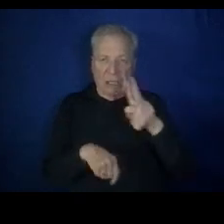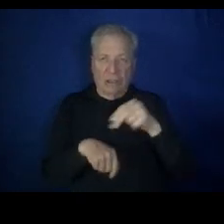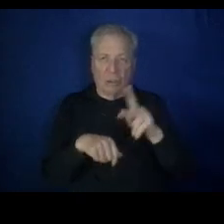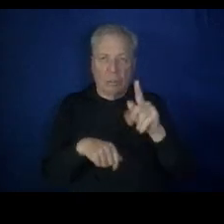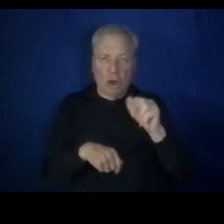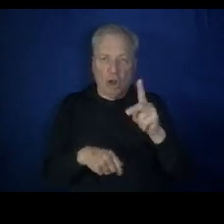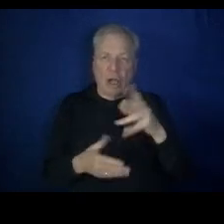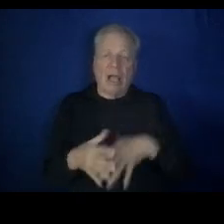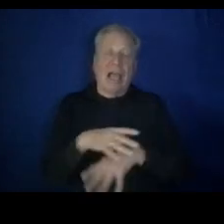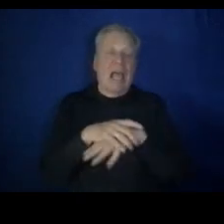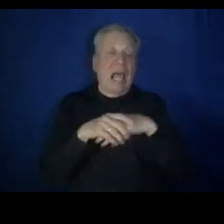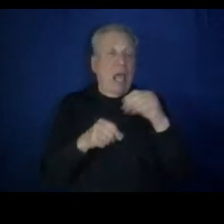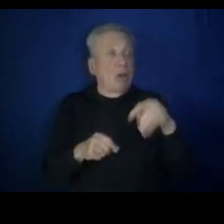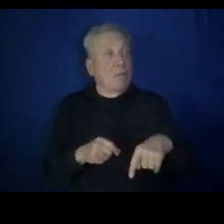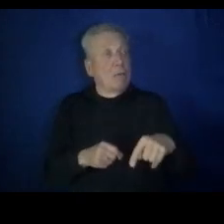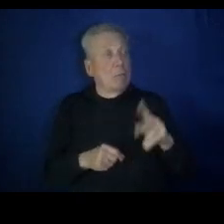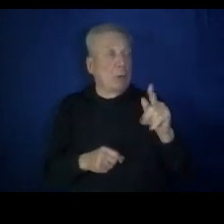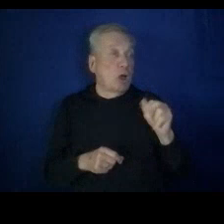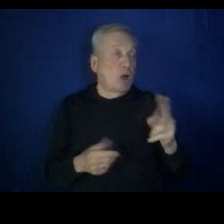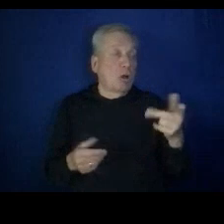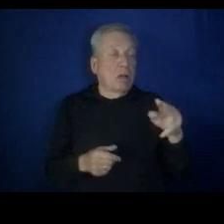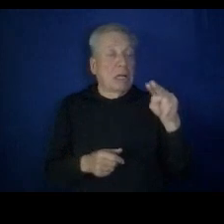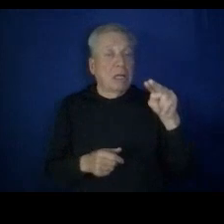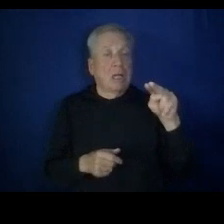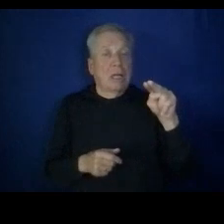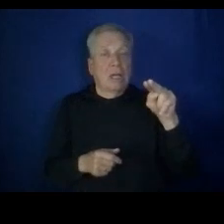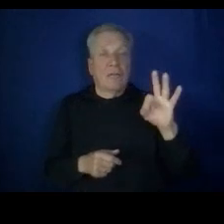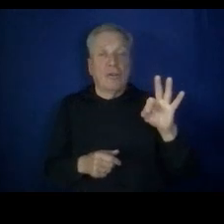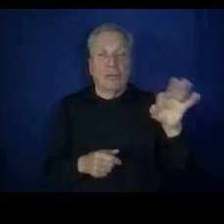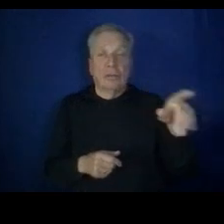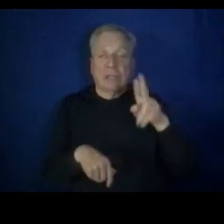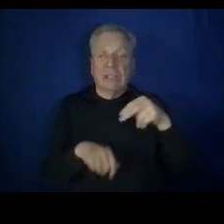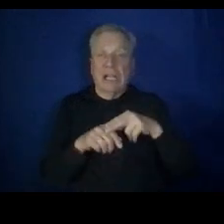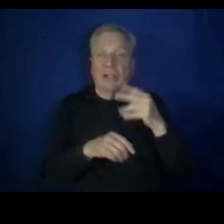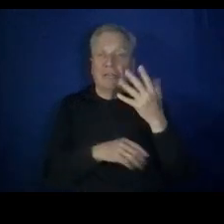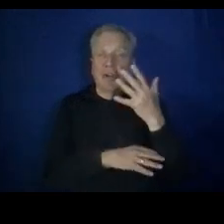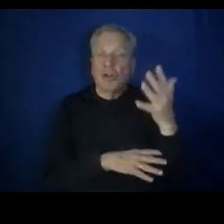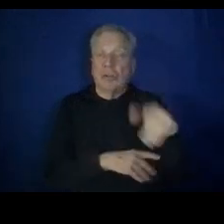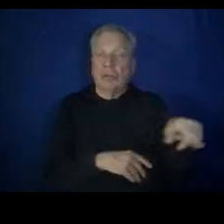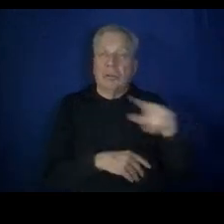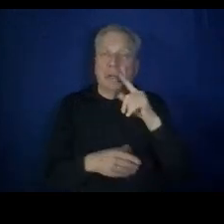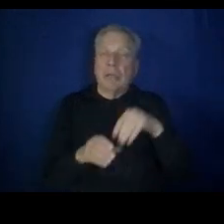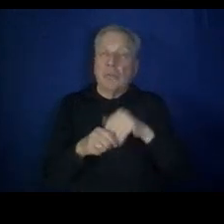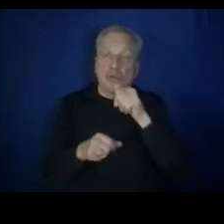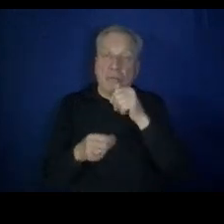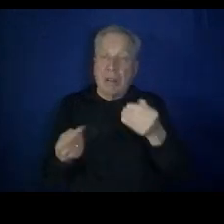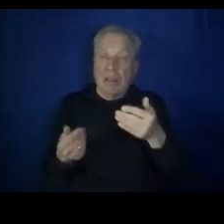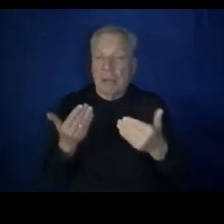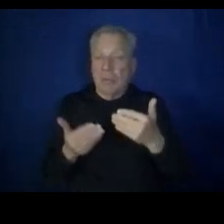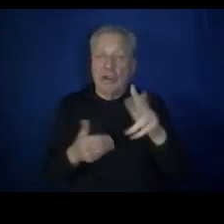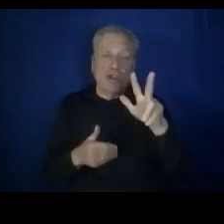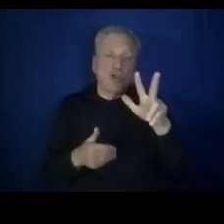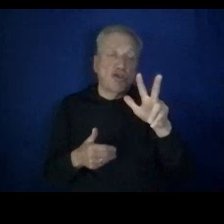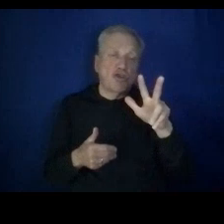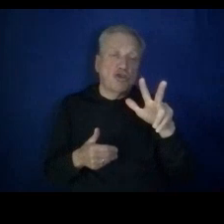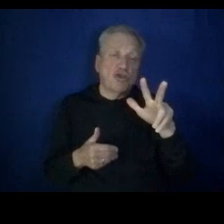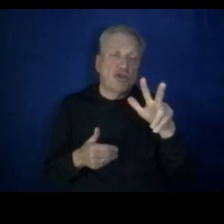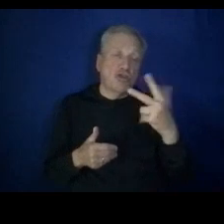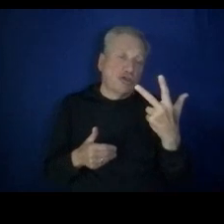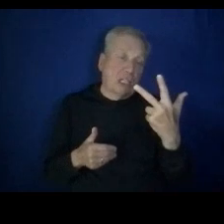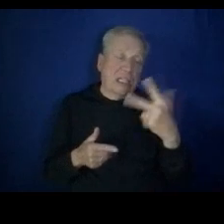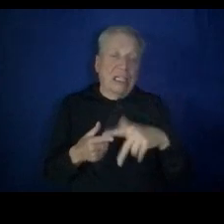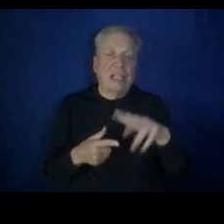Outside of the park, on the national forest and on private land, there was probably 300 to 500 conflicts. So, you know, we're